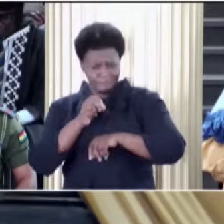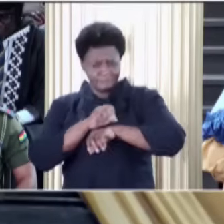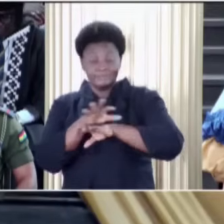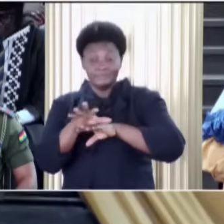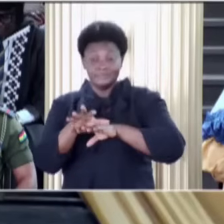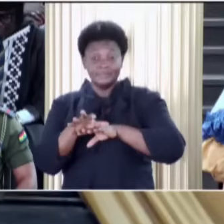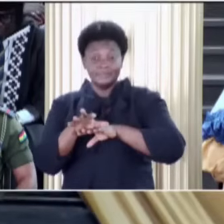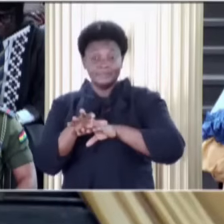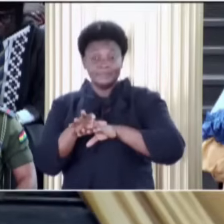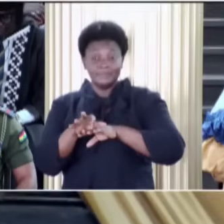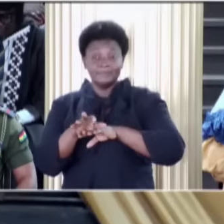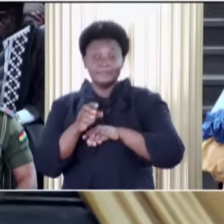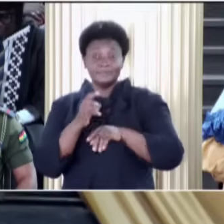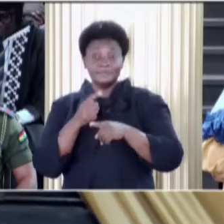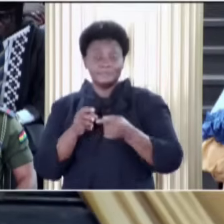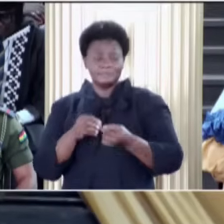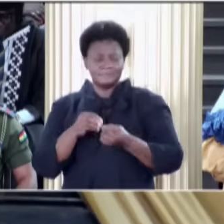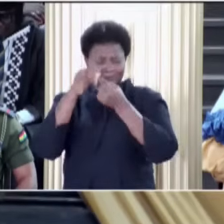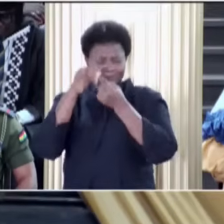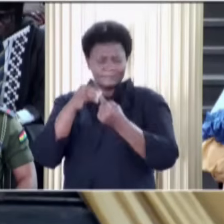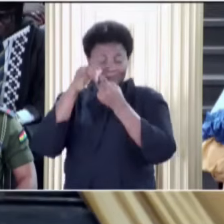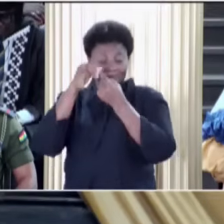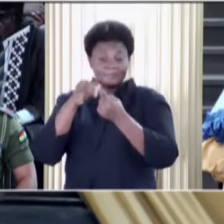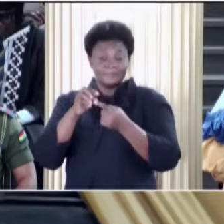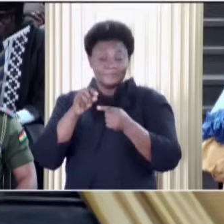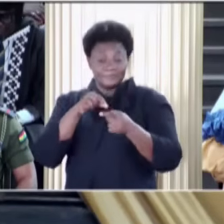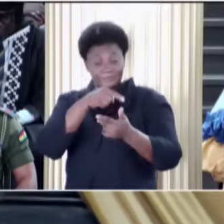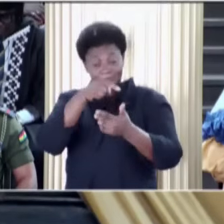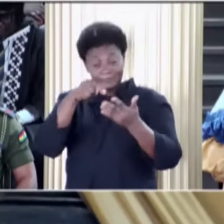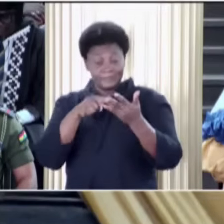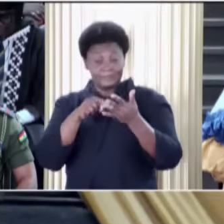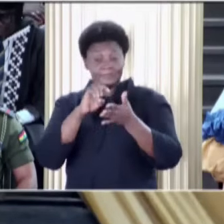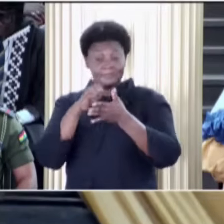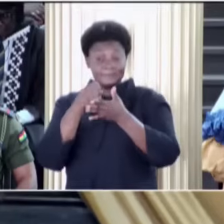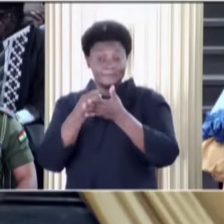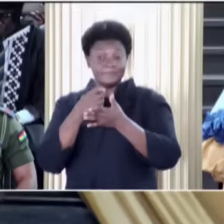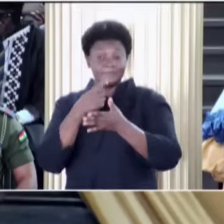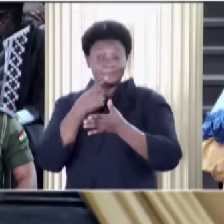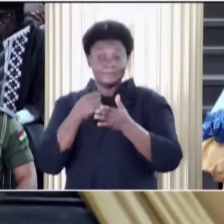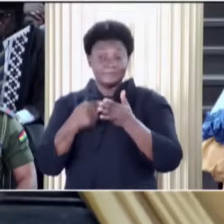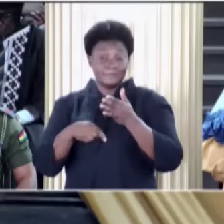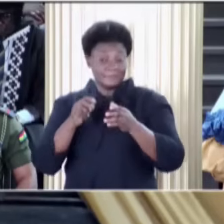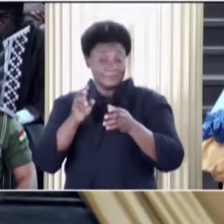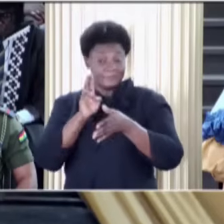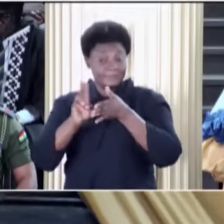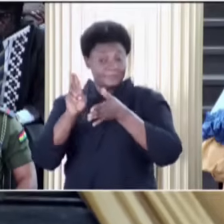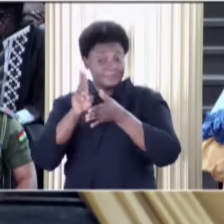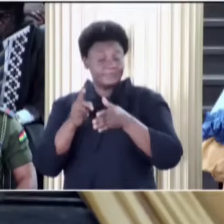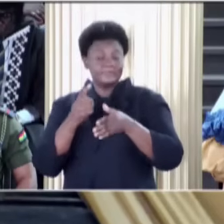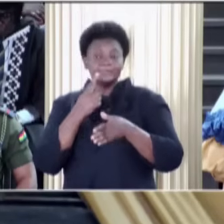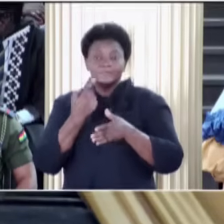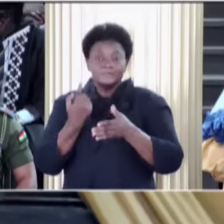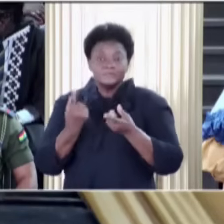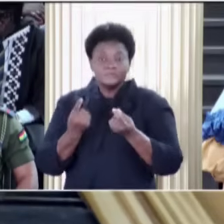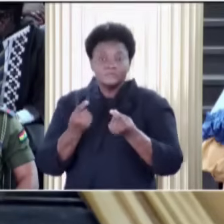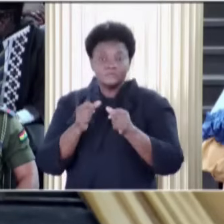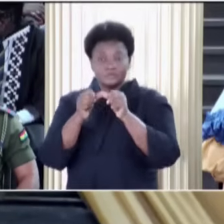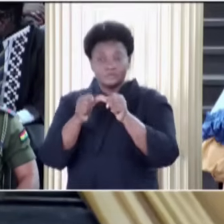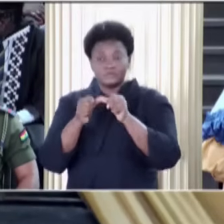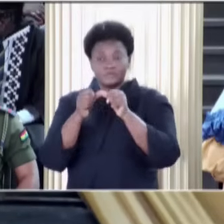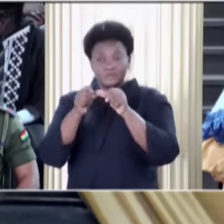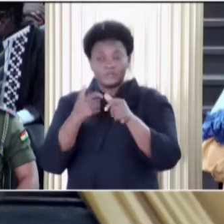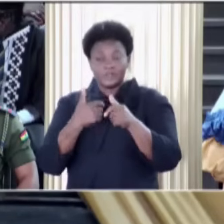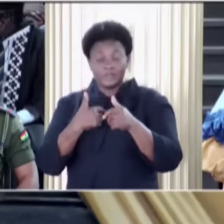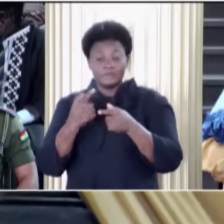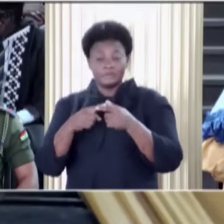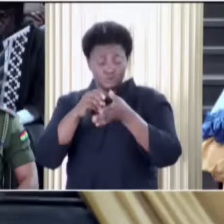your intentionality in these areas. And as a university, we must continue to place the